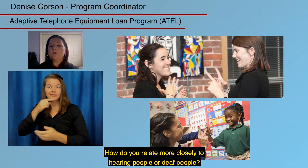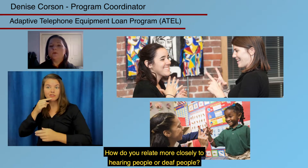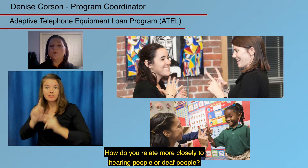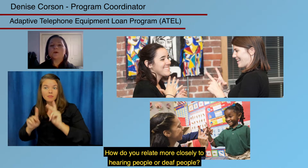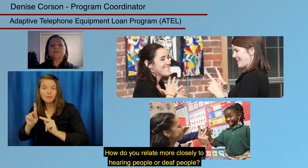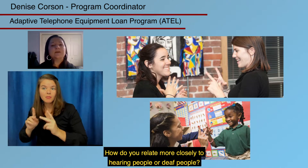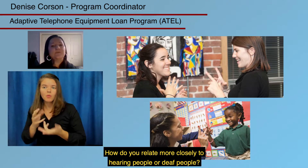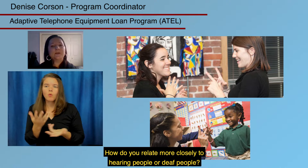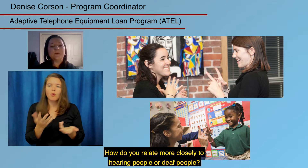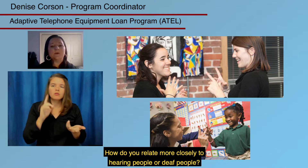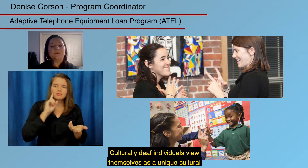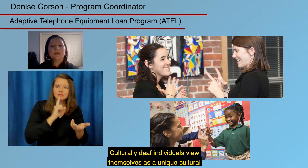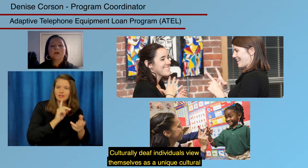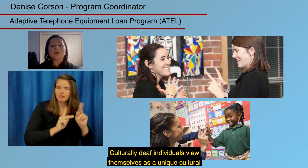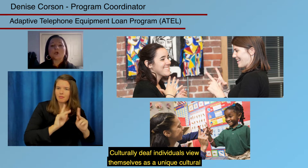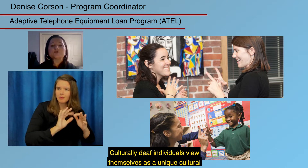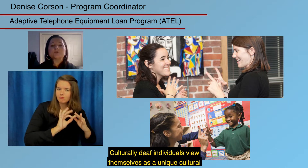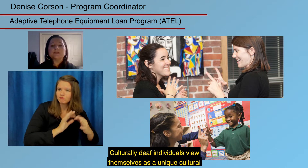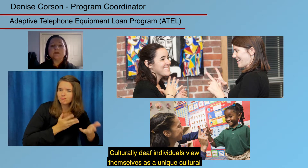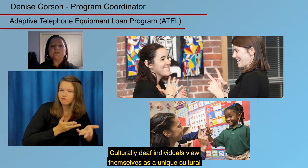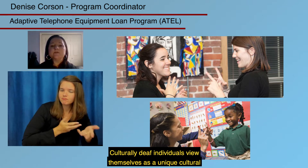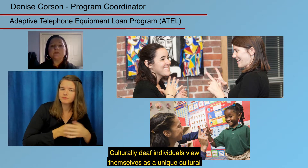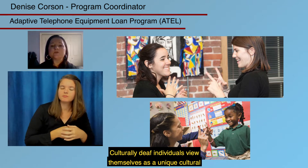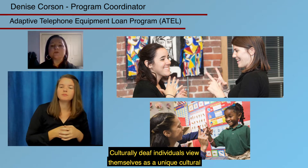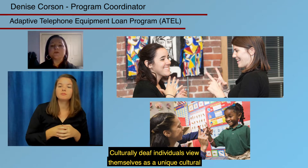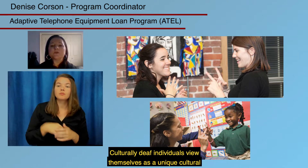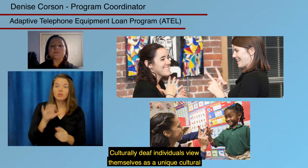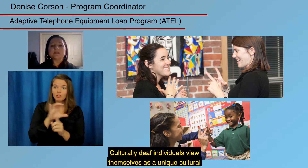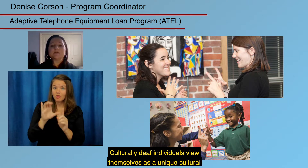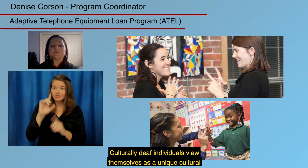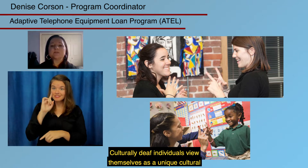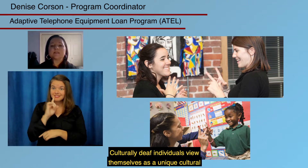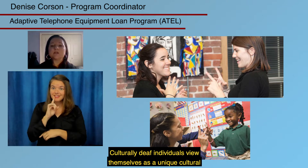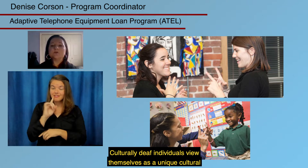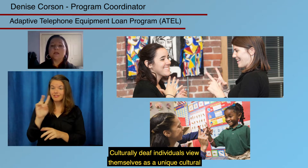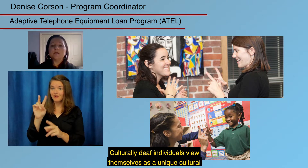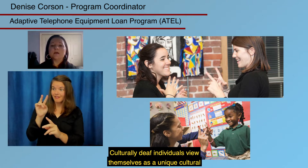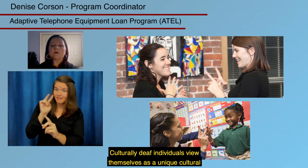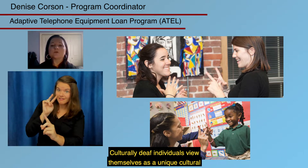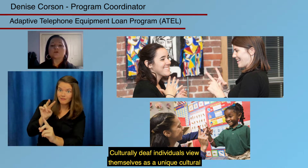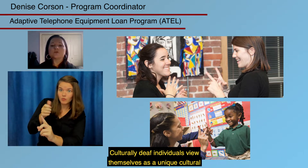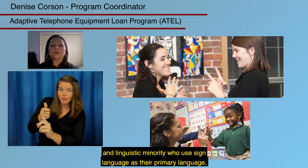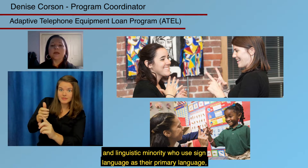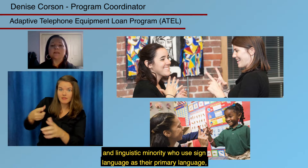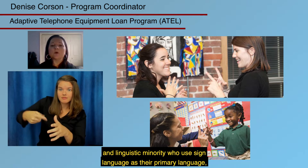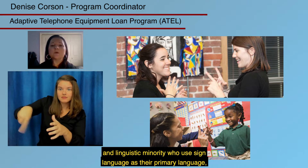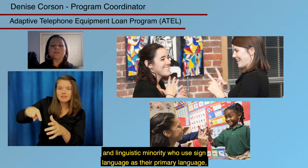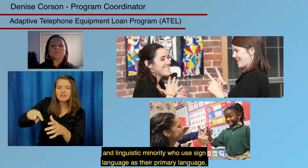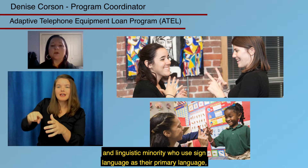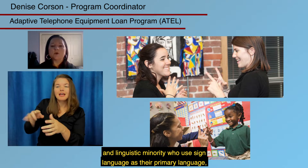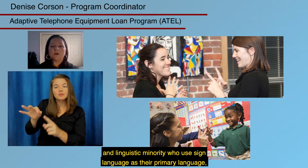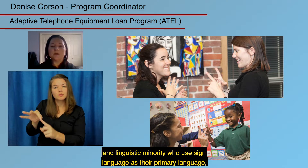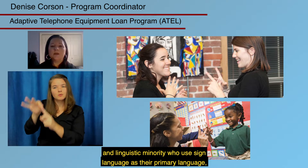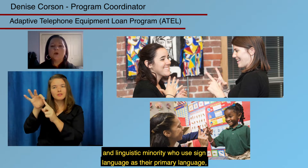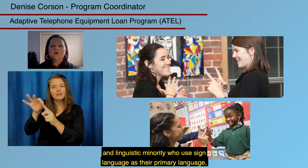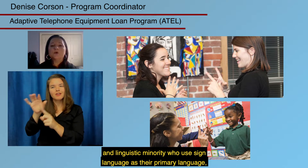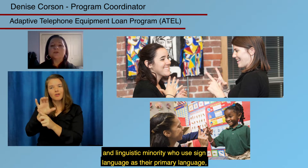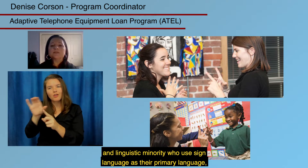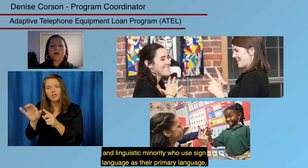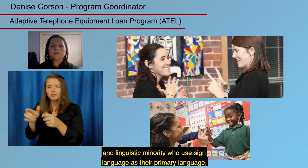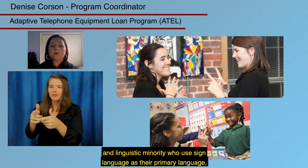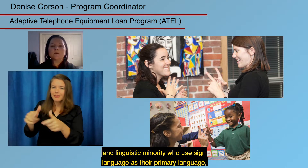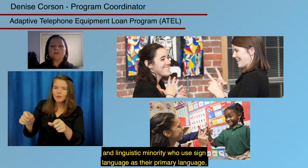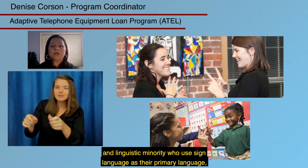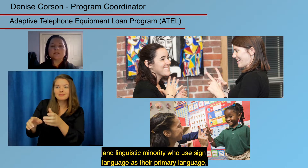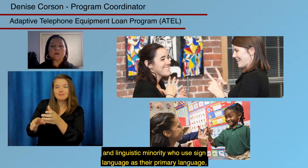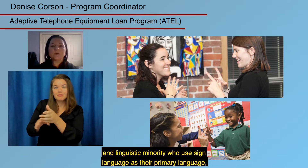hearing people or deaf people? Culturally deaf individuals view themselves as a unique cultural and linguistic minority who